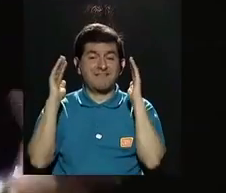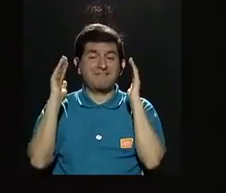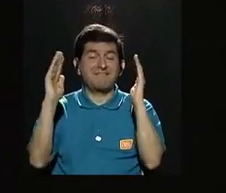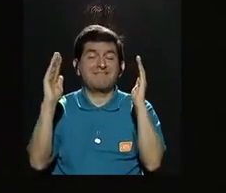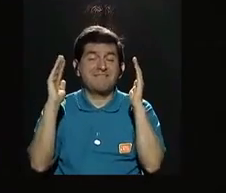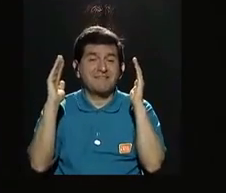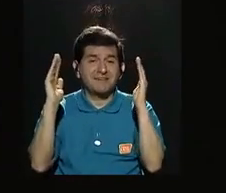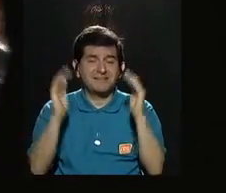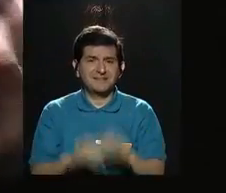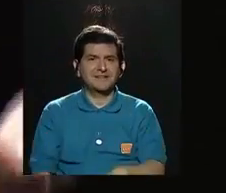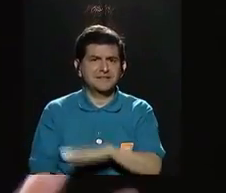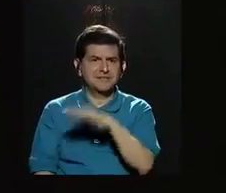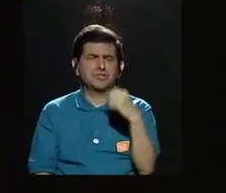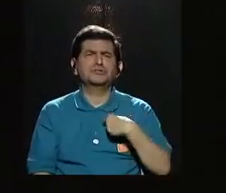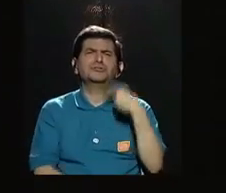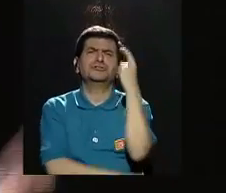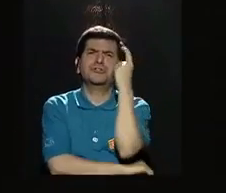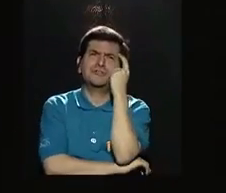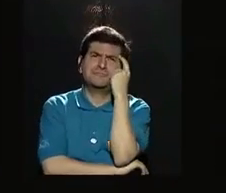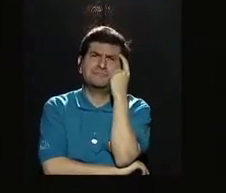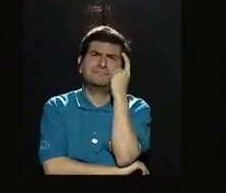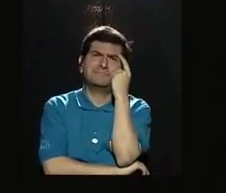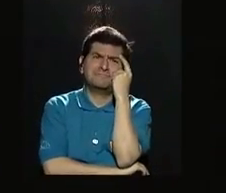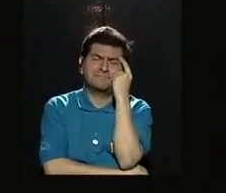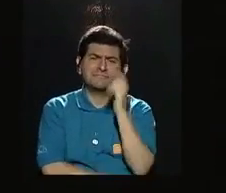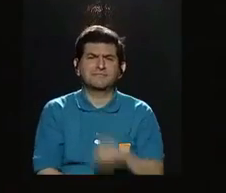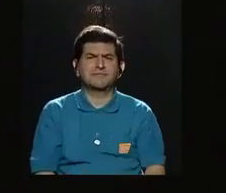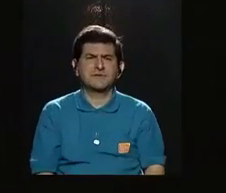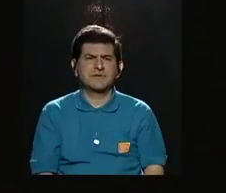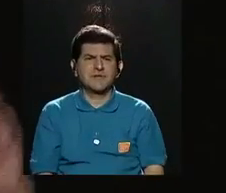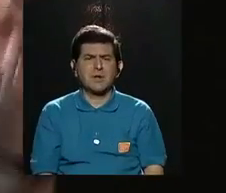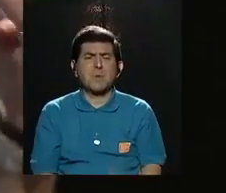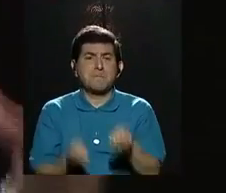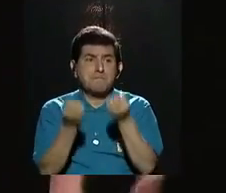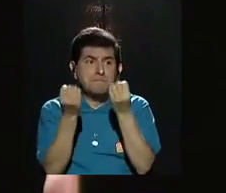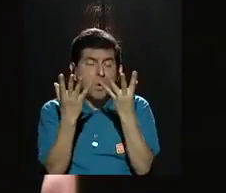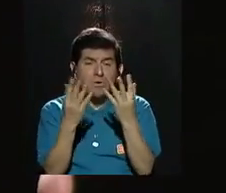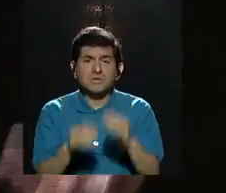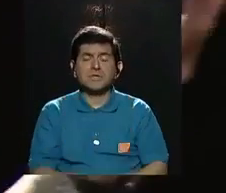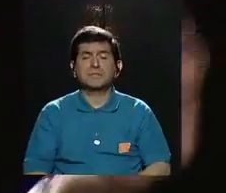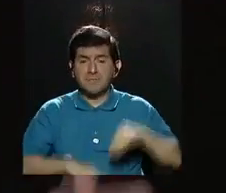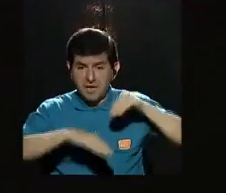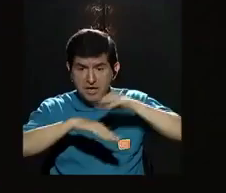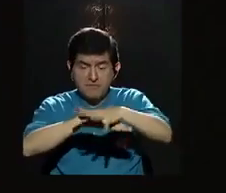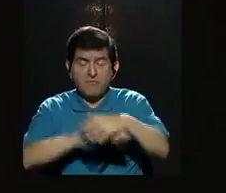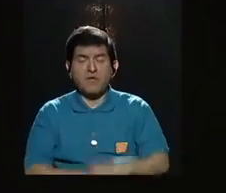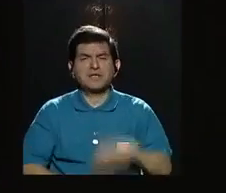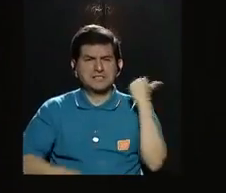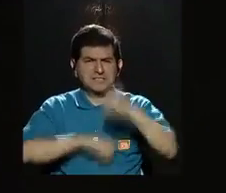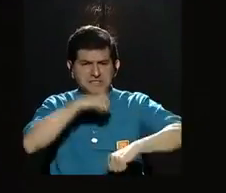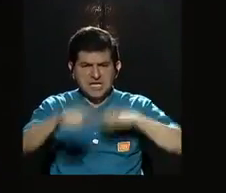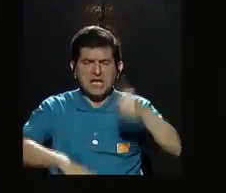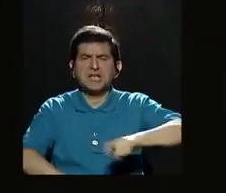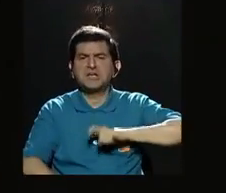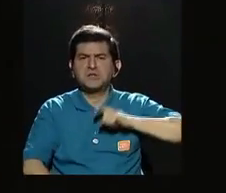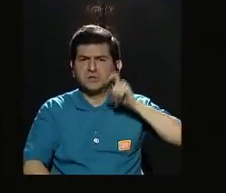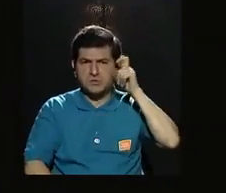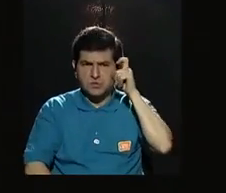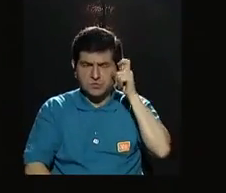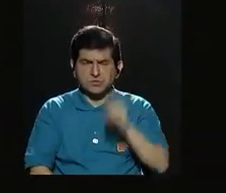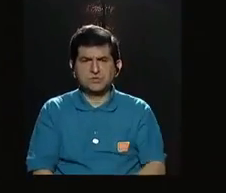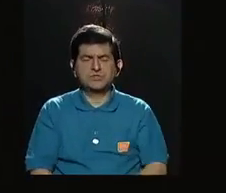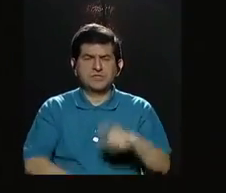And I'm thinking about the vast implication of struggles around gender for the contemporary period.